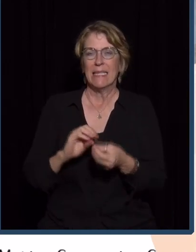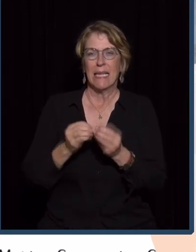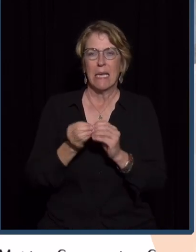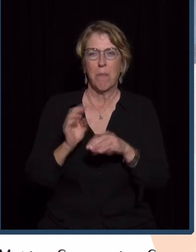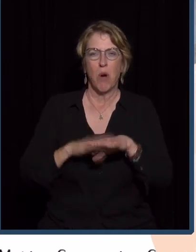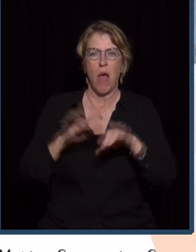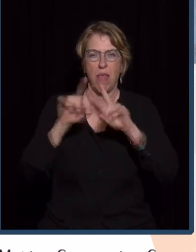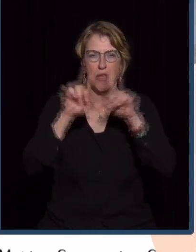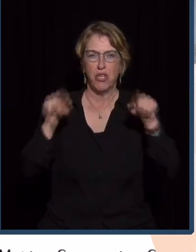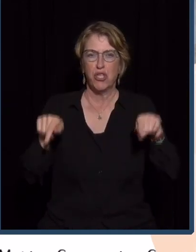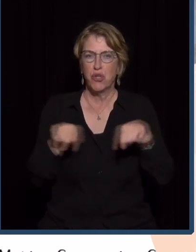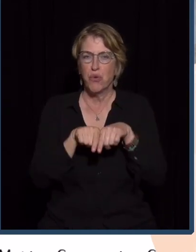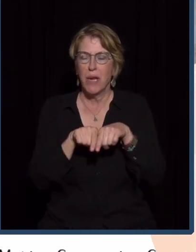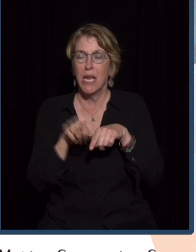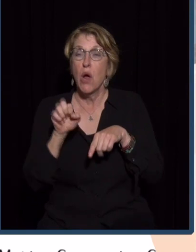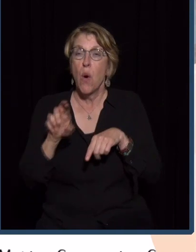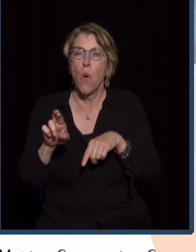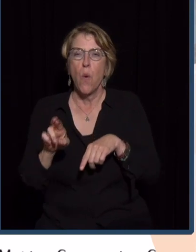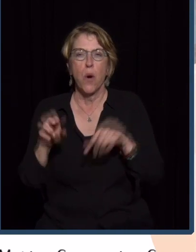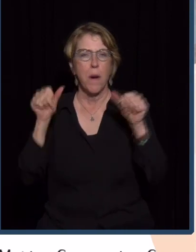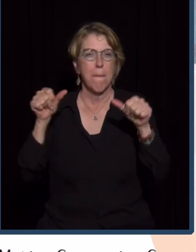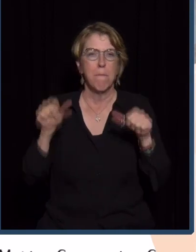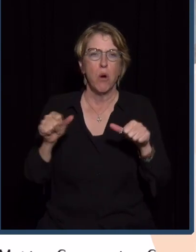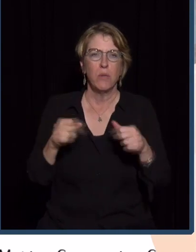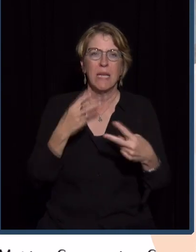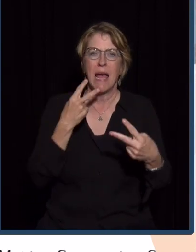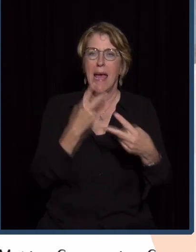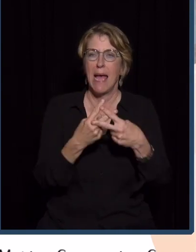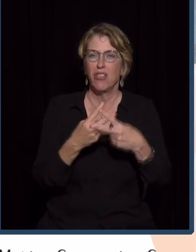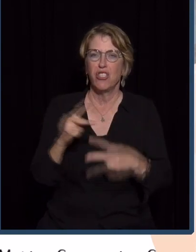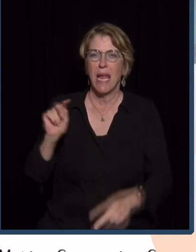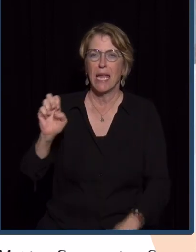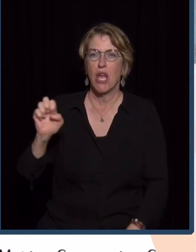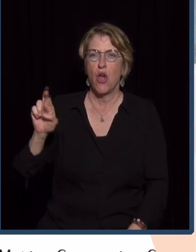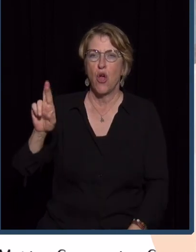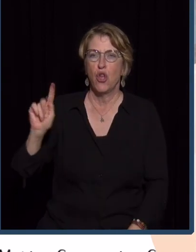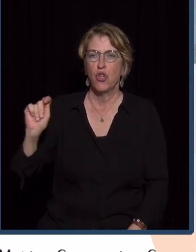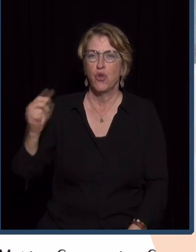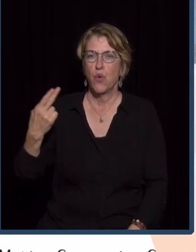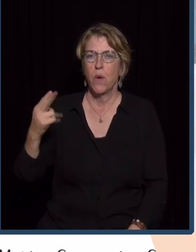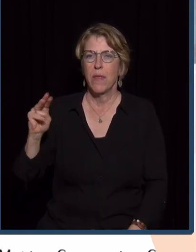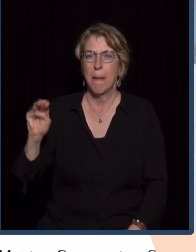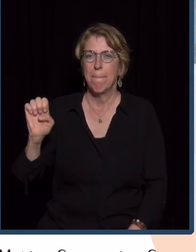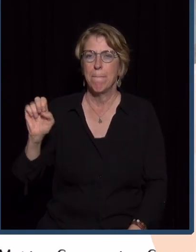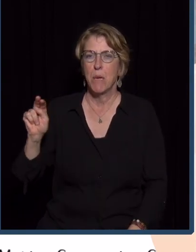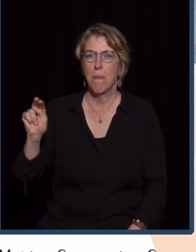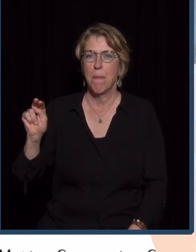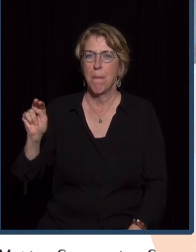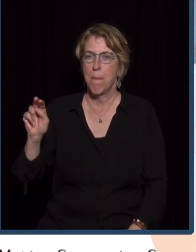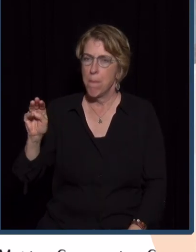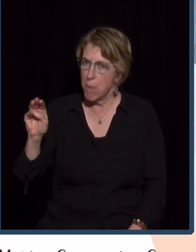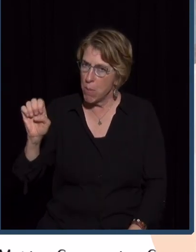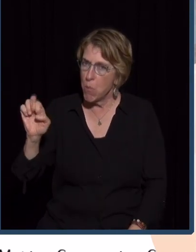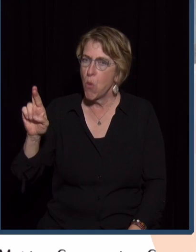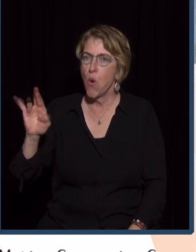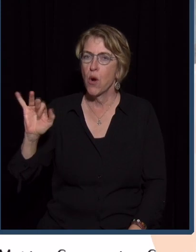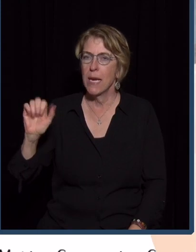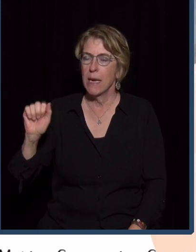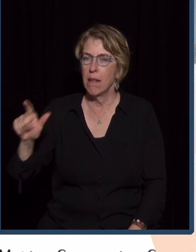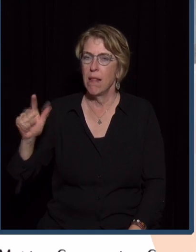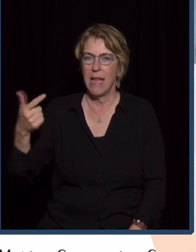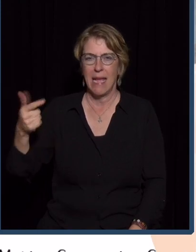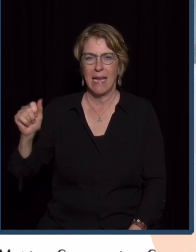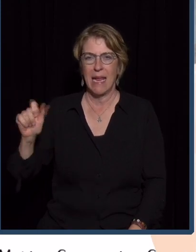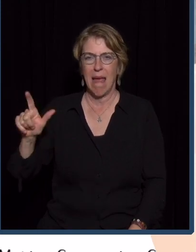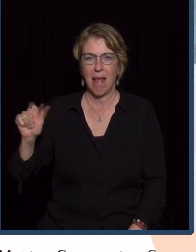screen or post hashtag North Memorial Gala on social media. And we'd love to hear from you since we aren't all in a room